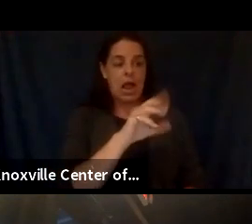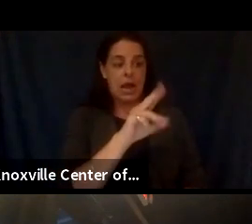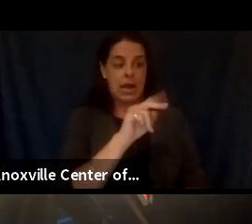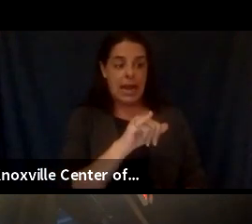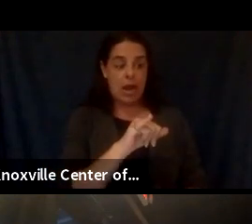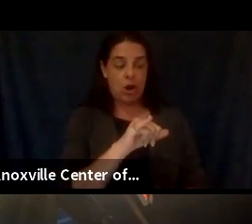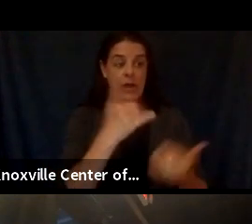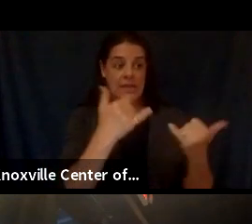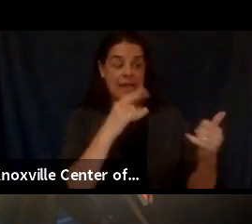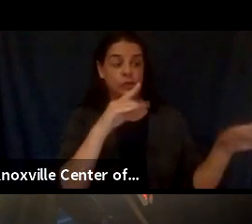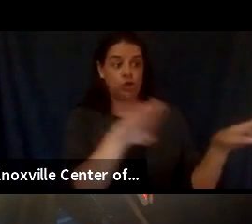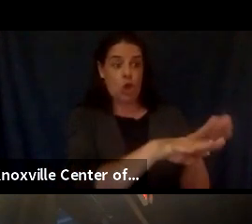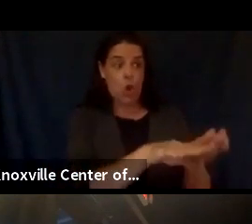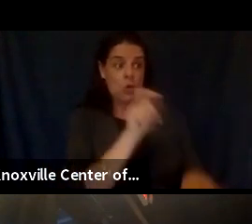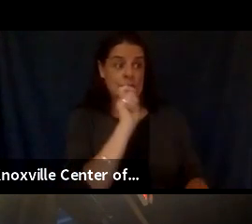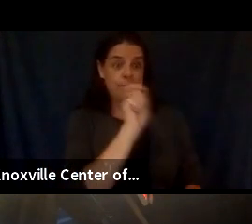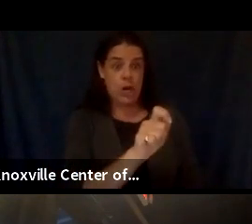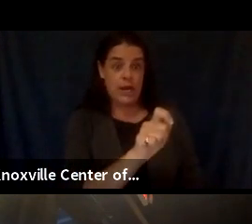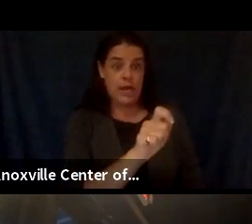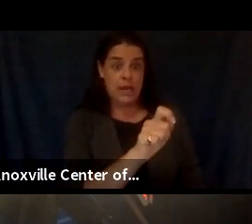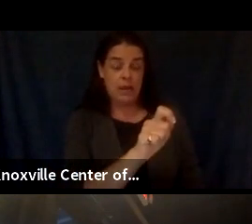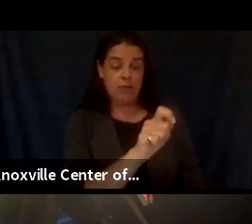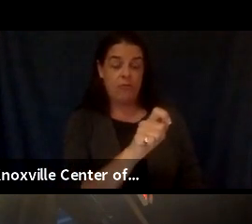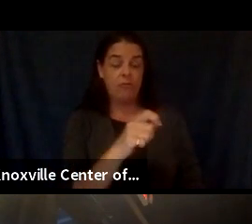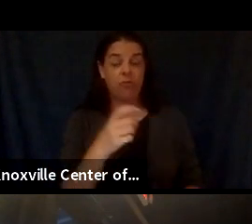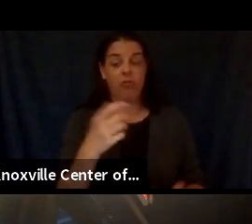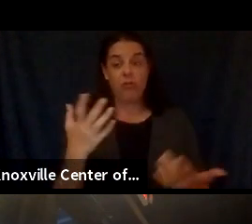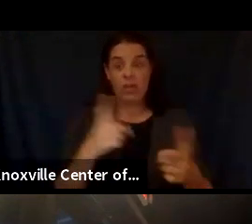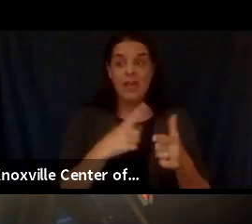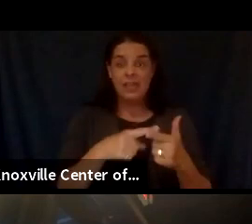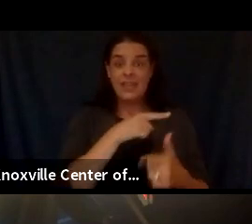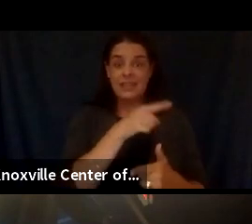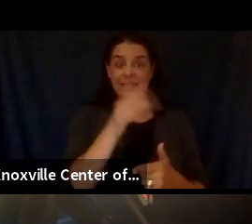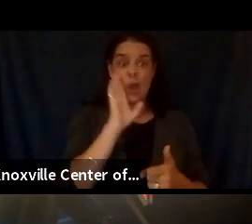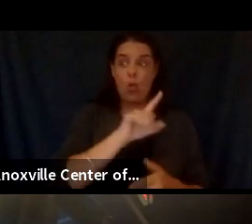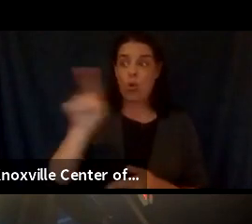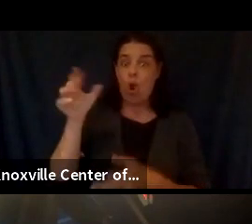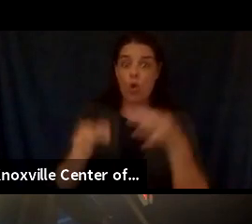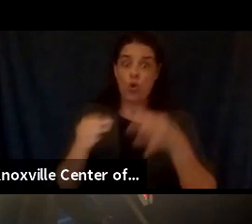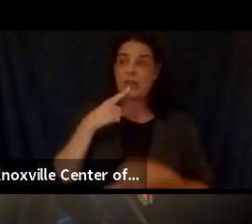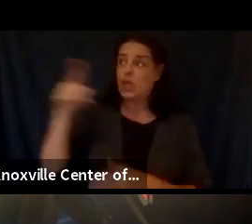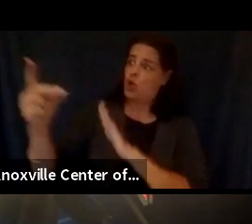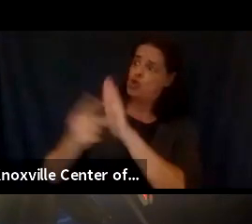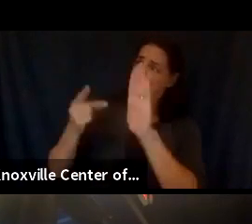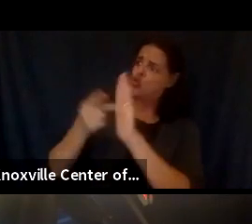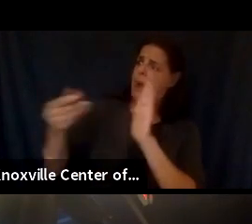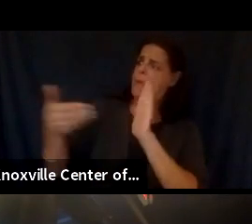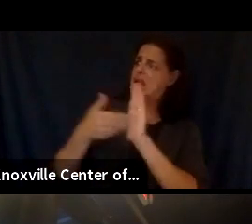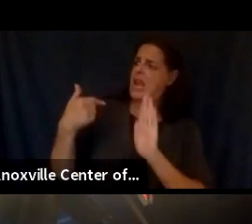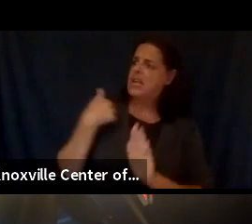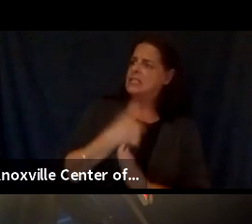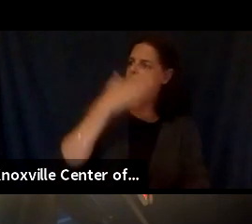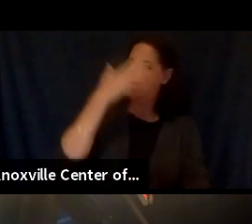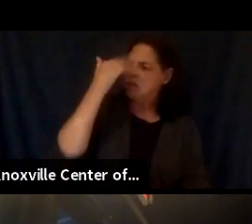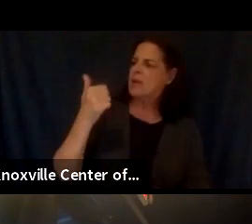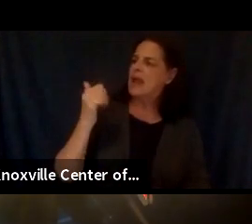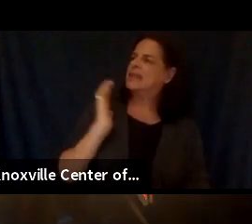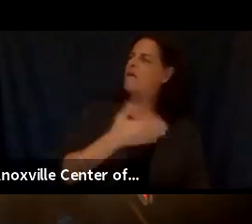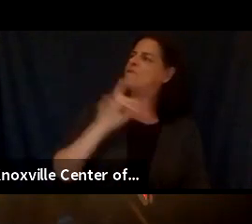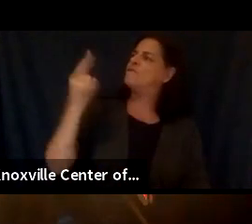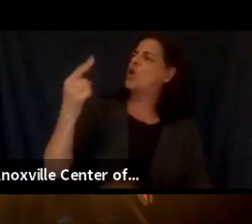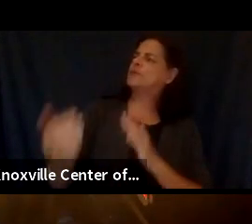is hereby closed, period, they're going to be in court saying you're discriminating against them on the basis of the First